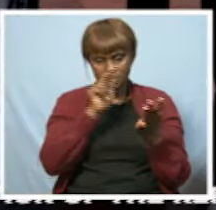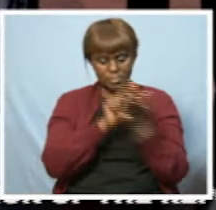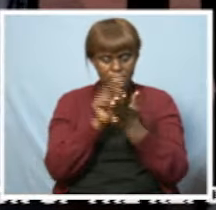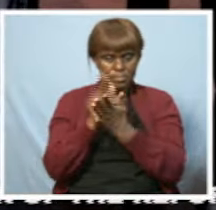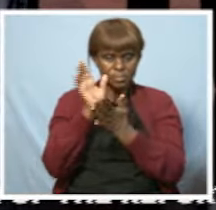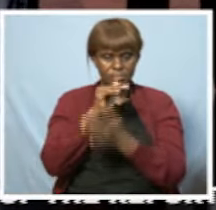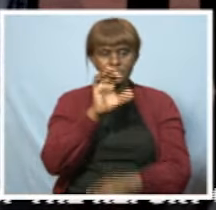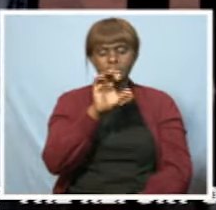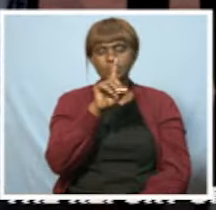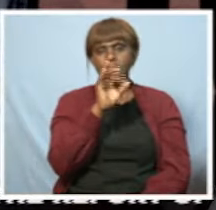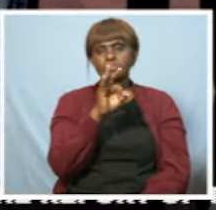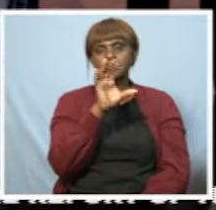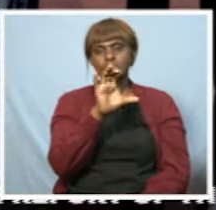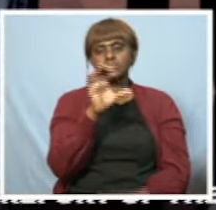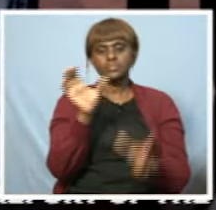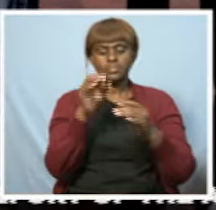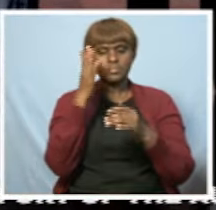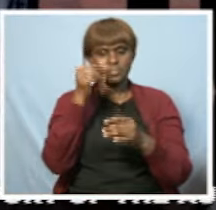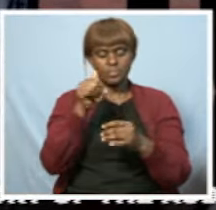as CDFC committee?